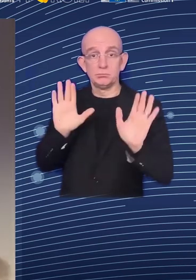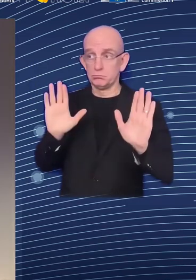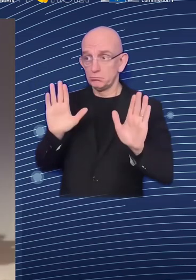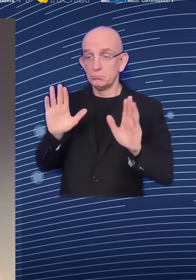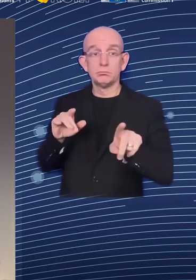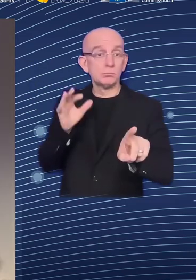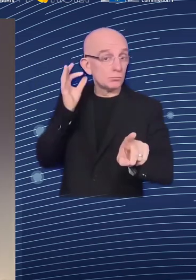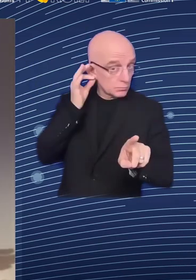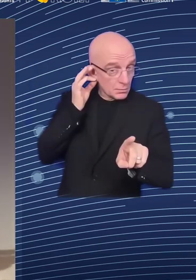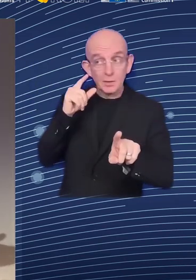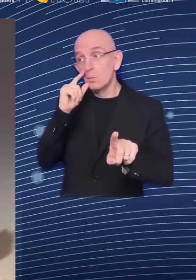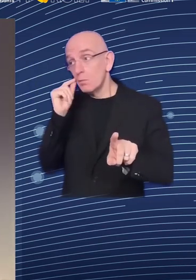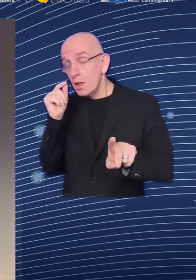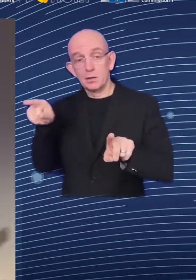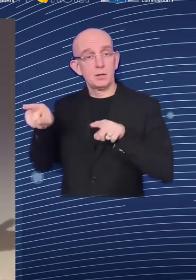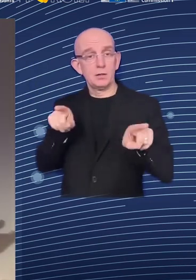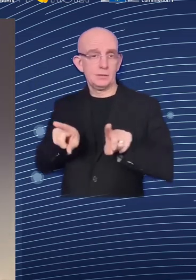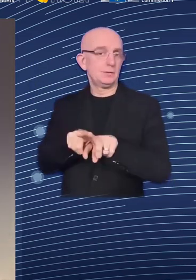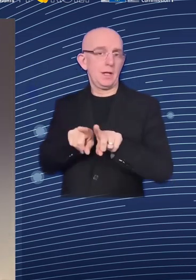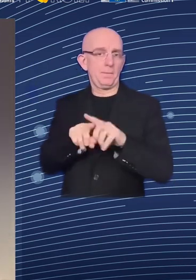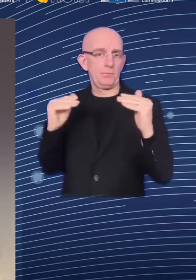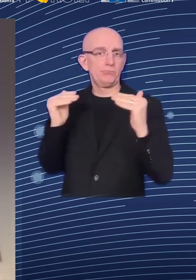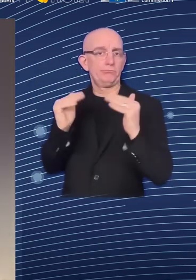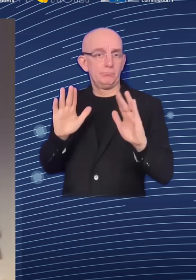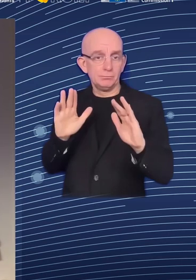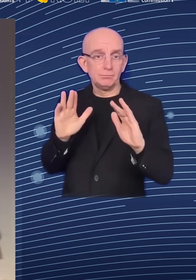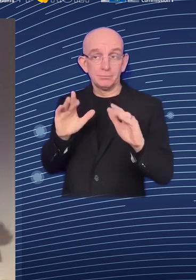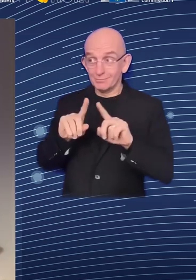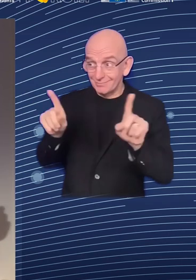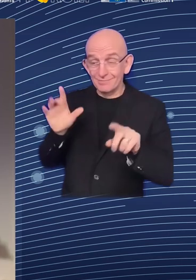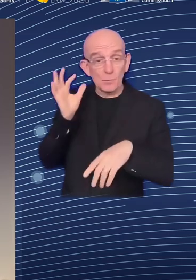you have the same rights. So. There's no difference. What we see is